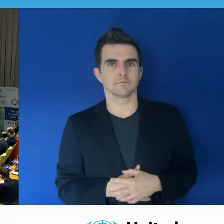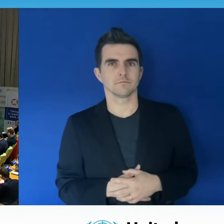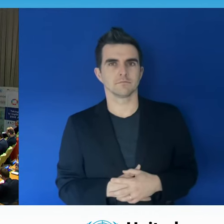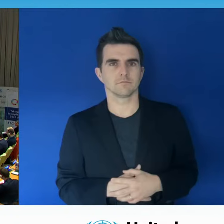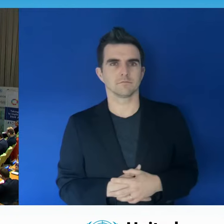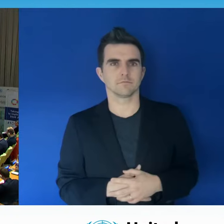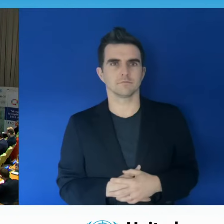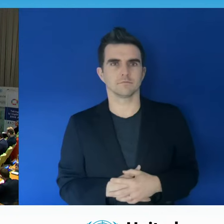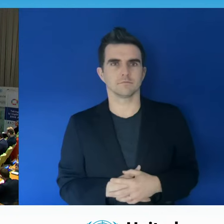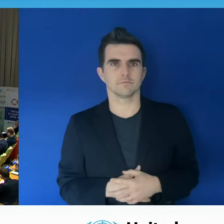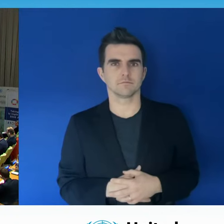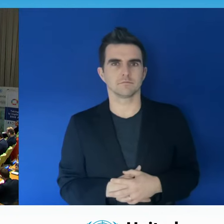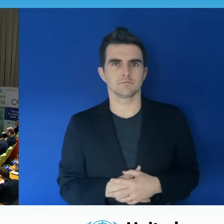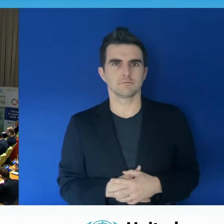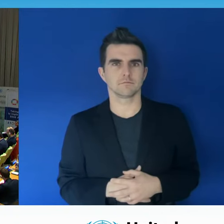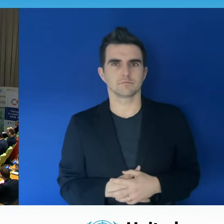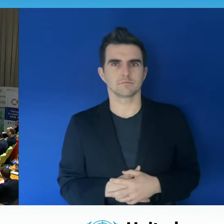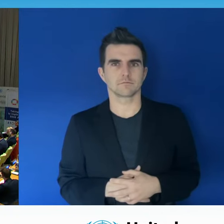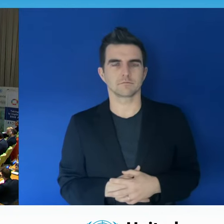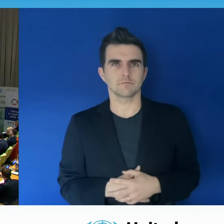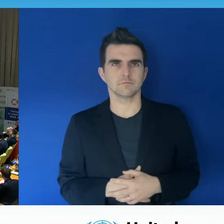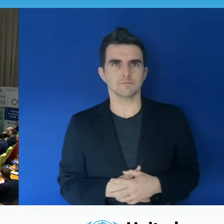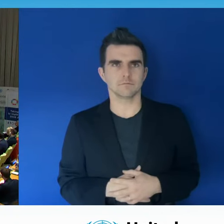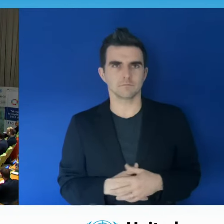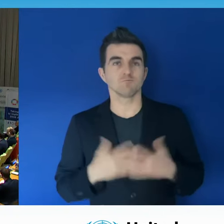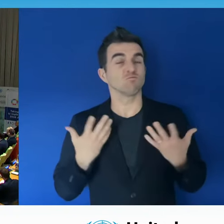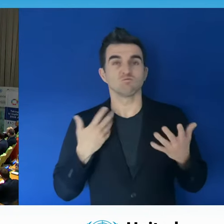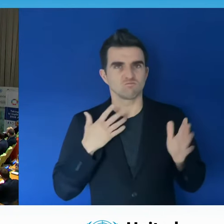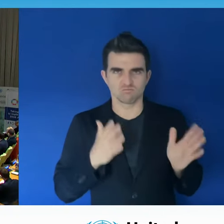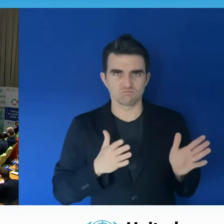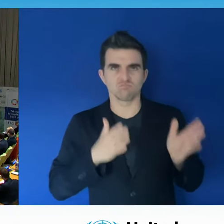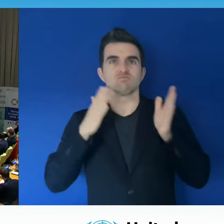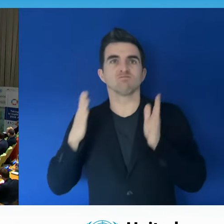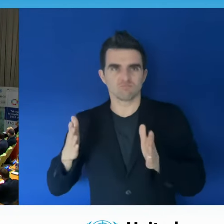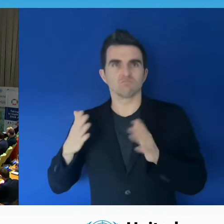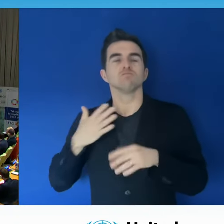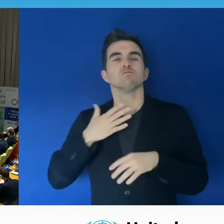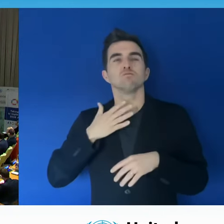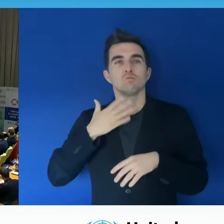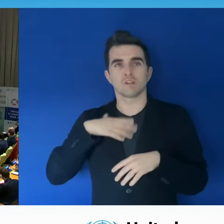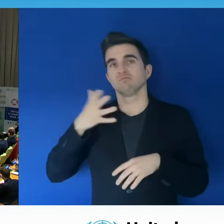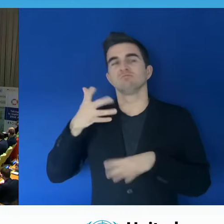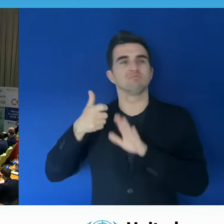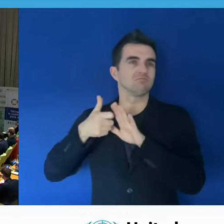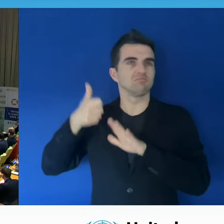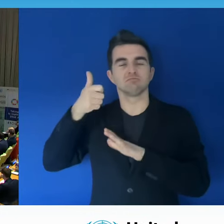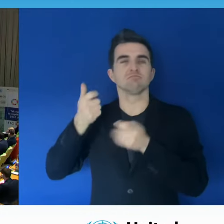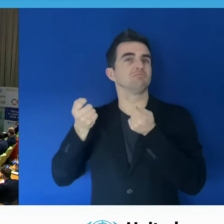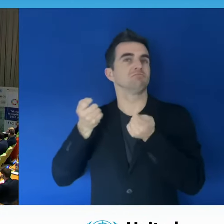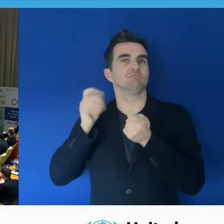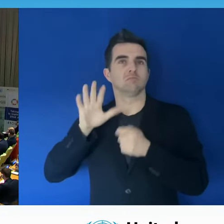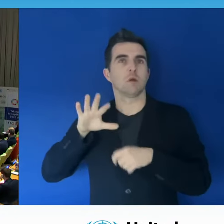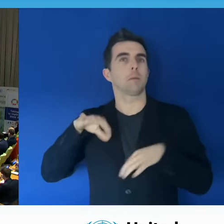Secretary of State, Ministry of Education, Youth and Sports from Cambodia.